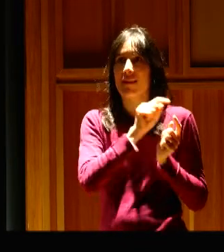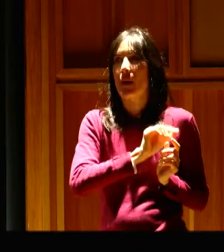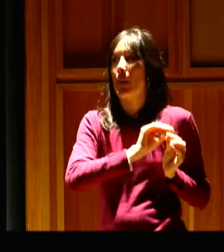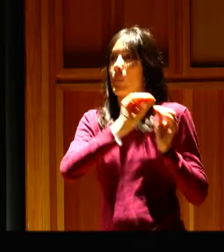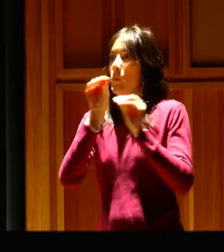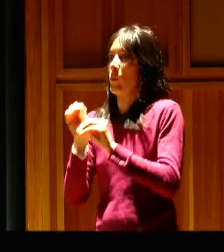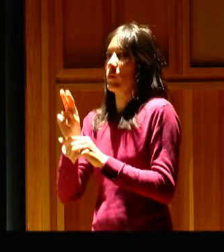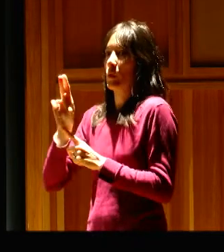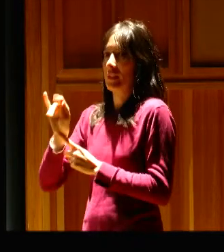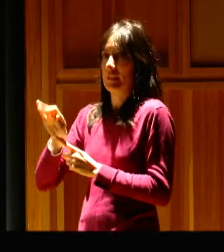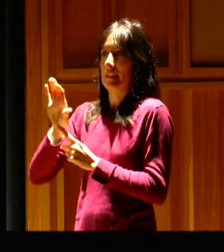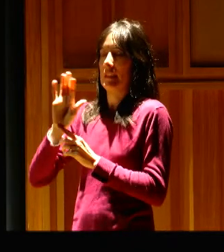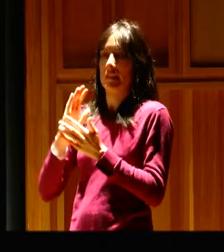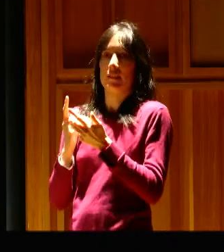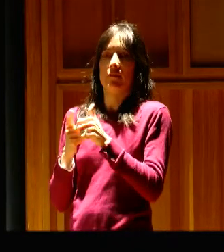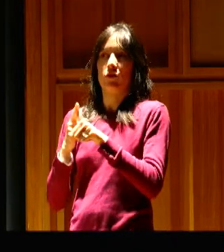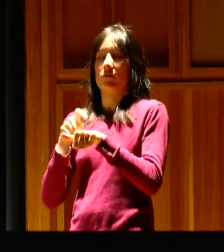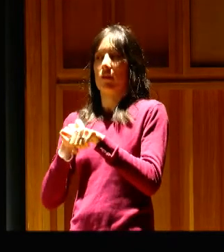York City.